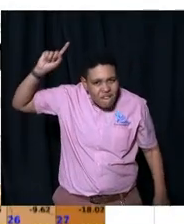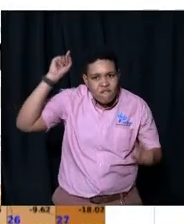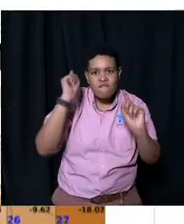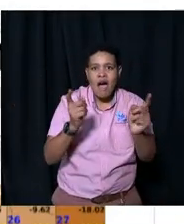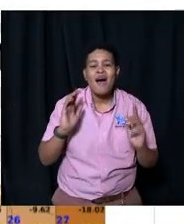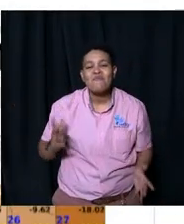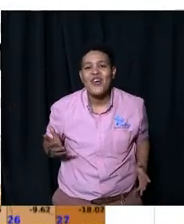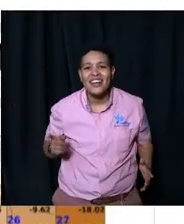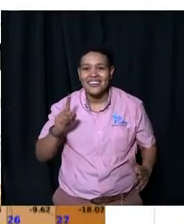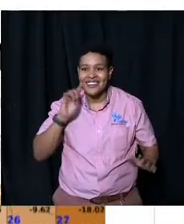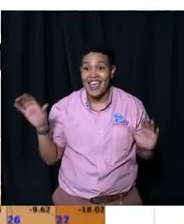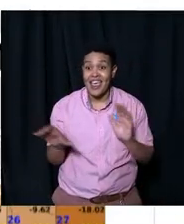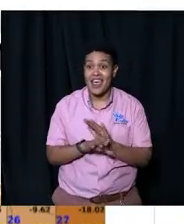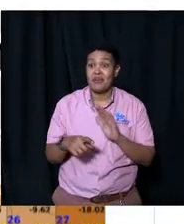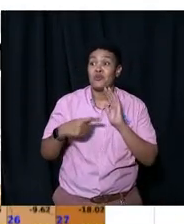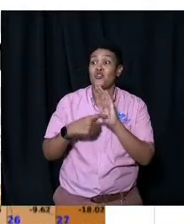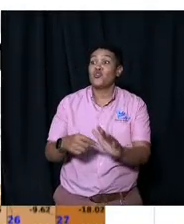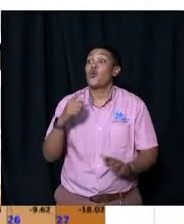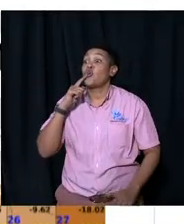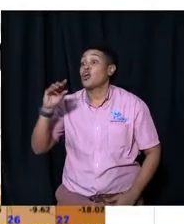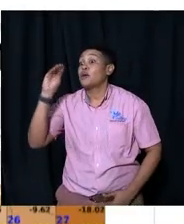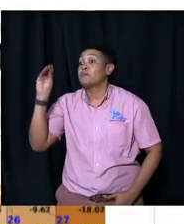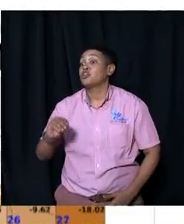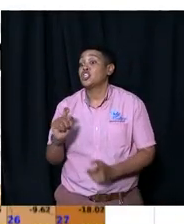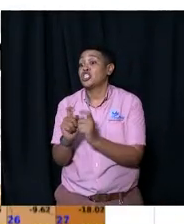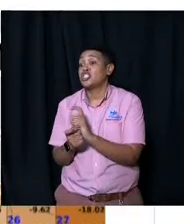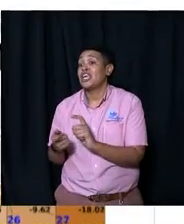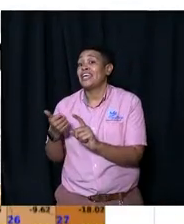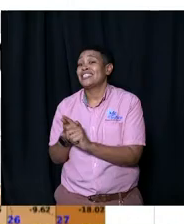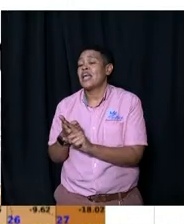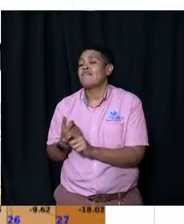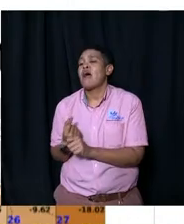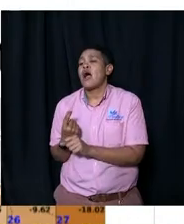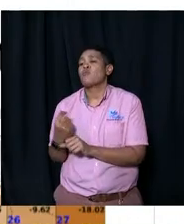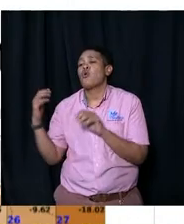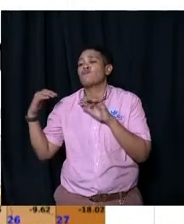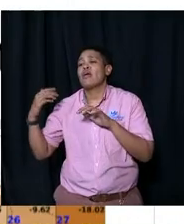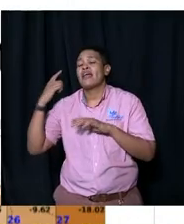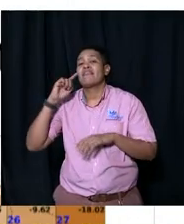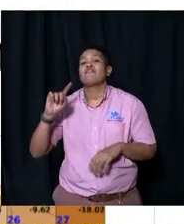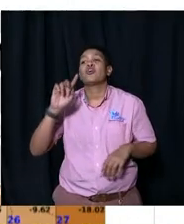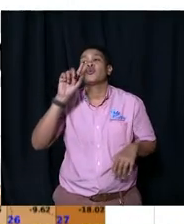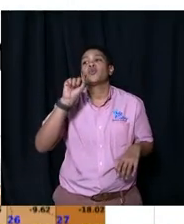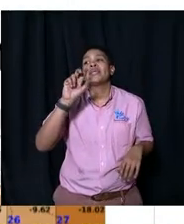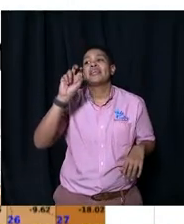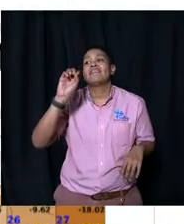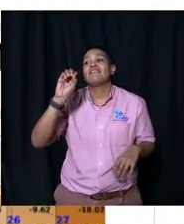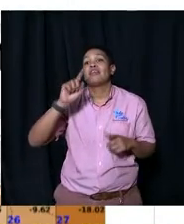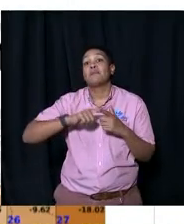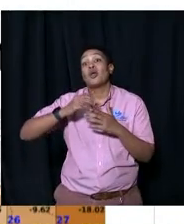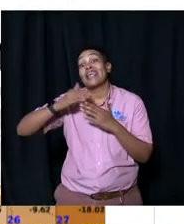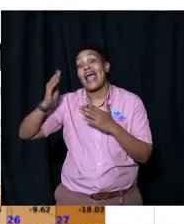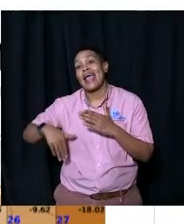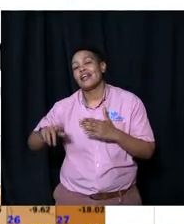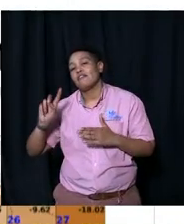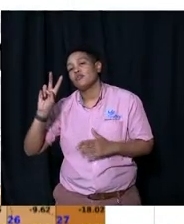These images are showing a summary of percentage change of annual rainfall for the 2050s and end of the century.